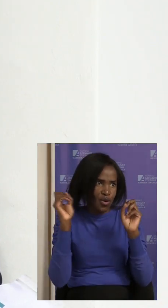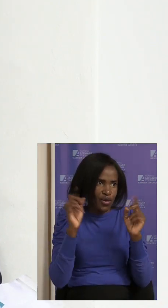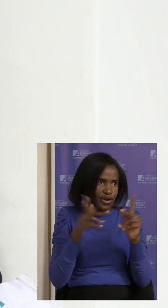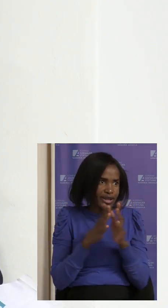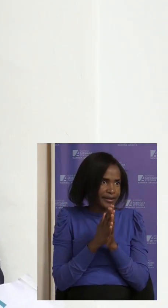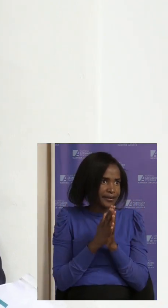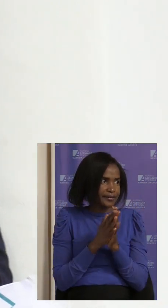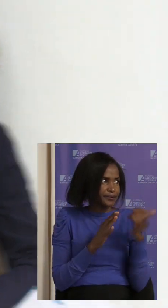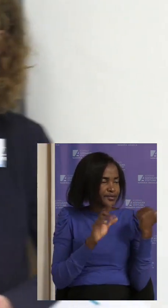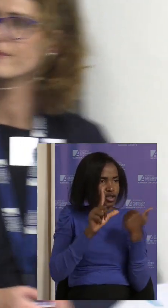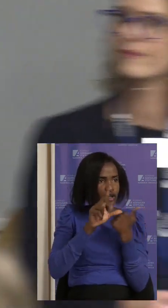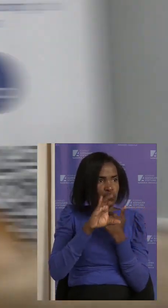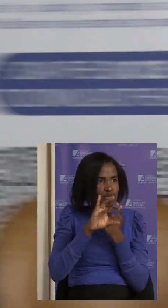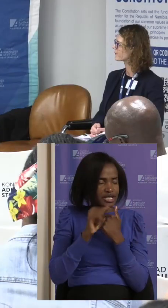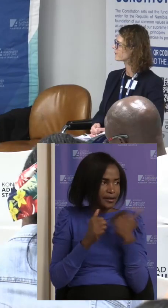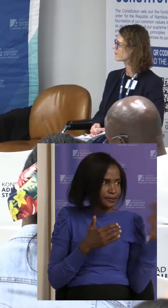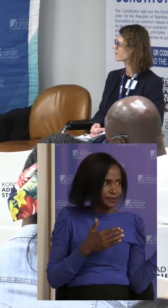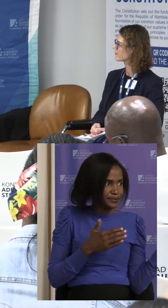see.